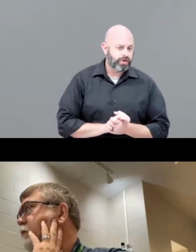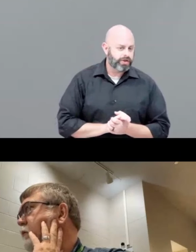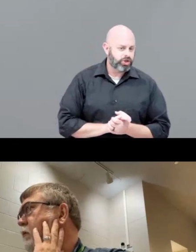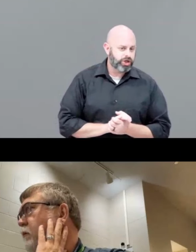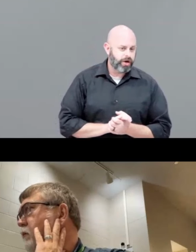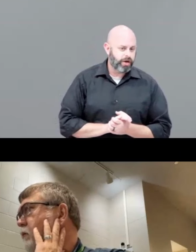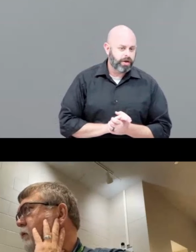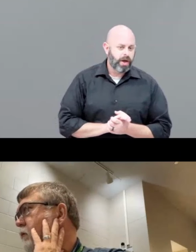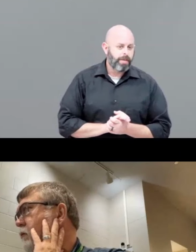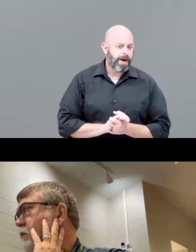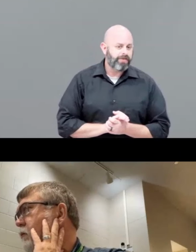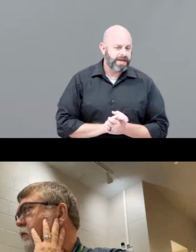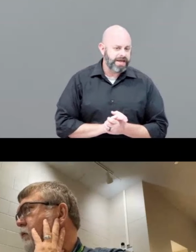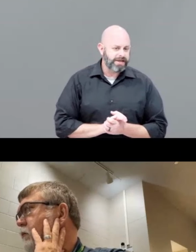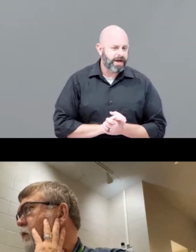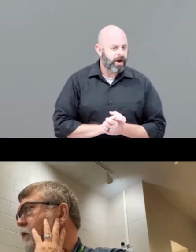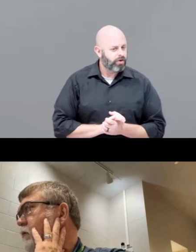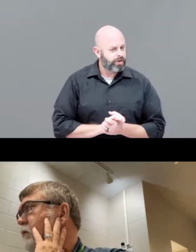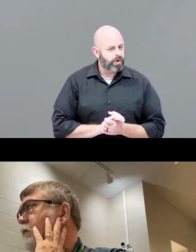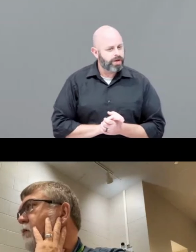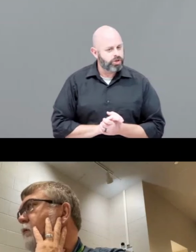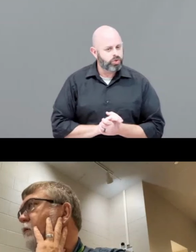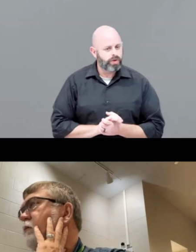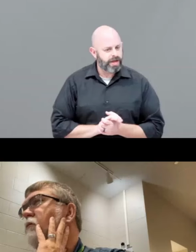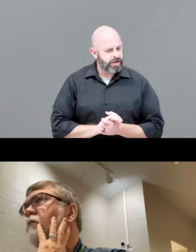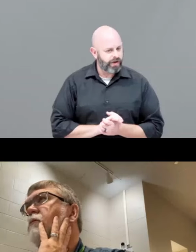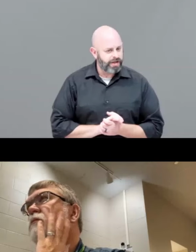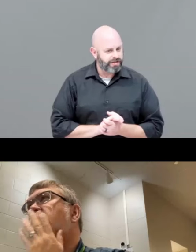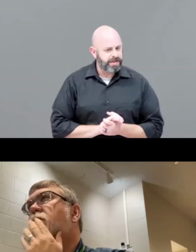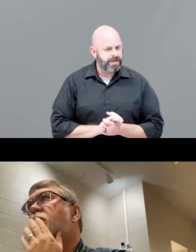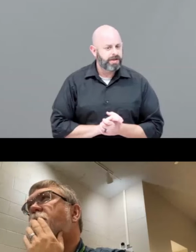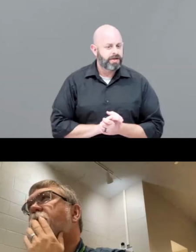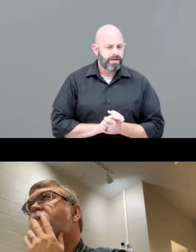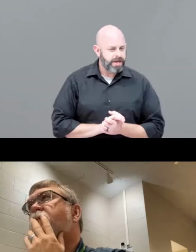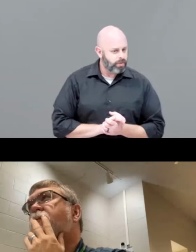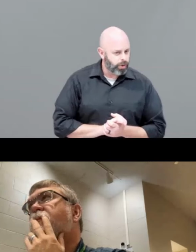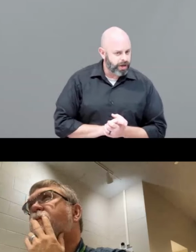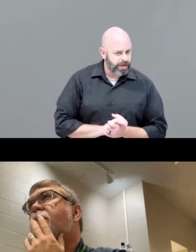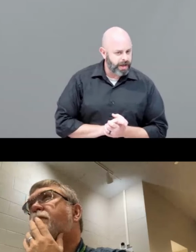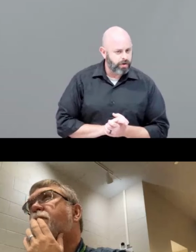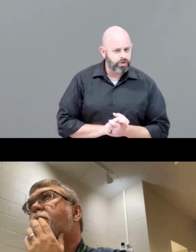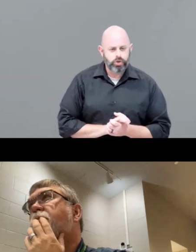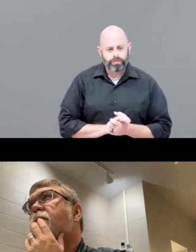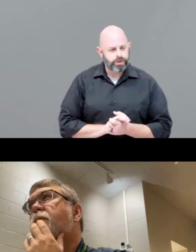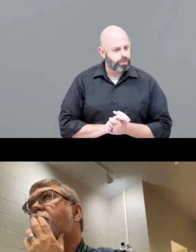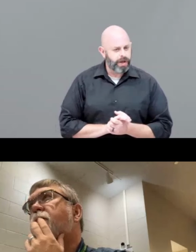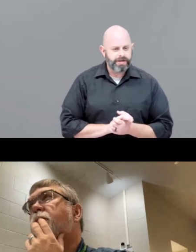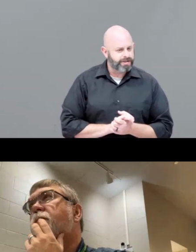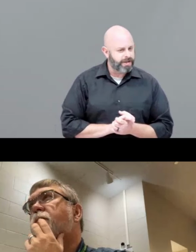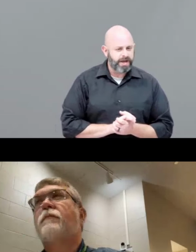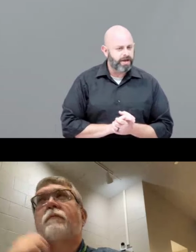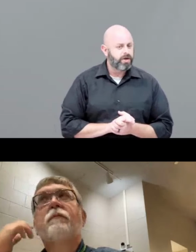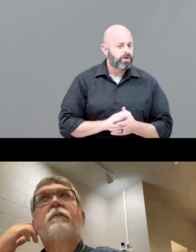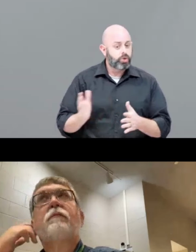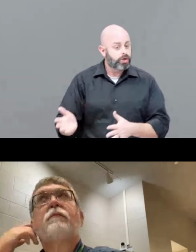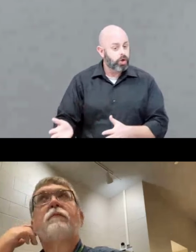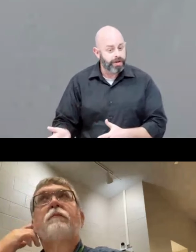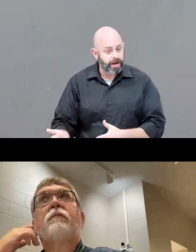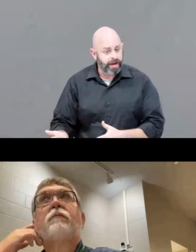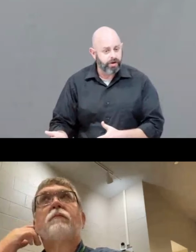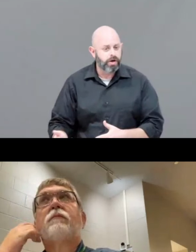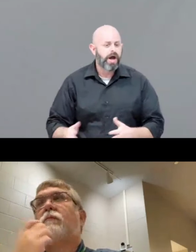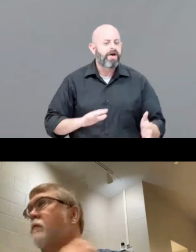have a question. This is Sharon. About the heat. I heard that there were issues with the HVAC. The heat was breaking down. Did you plan to discuss that? Did you